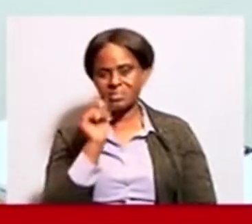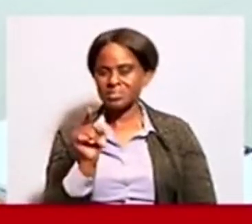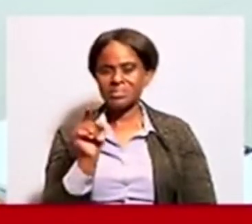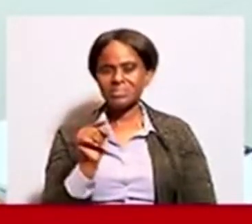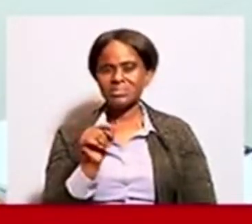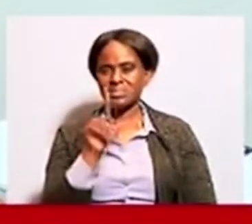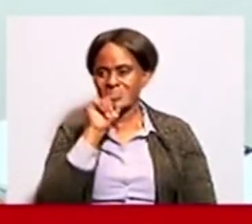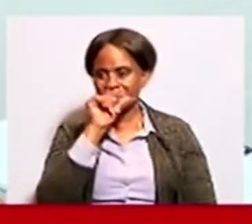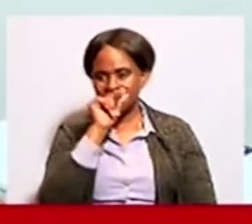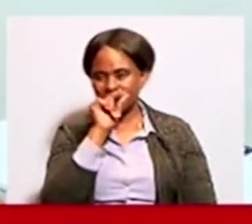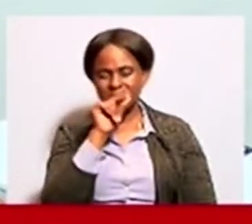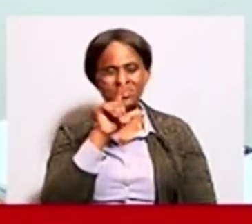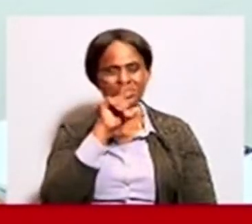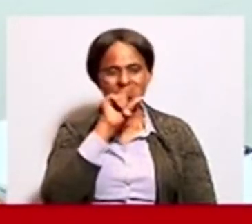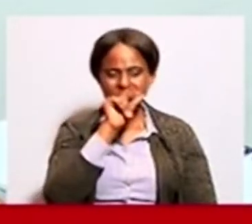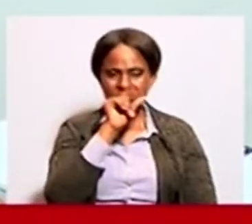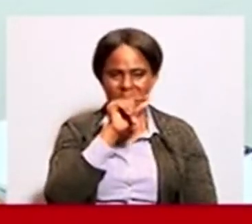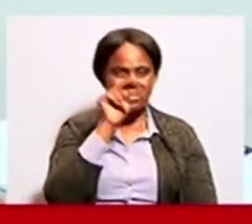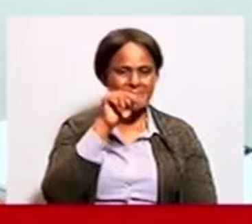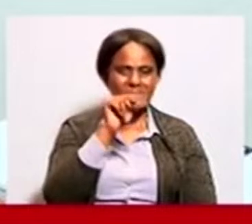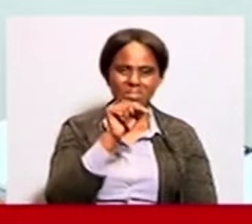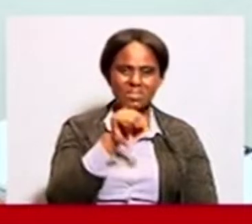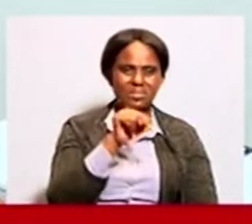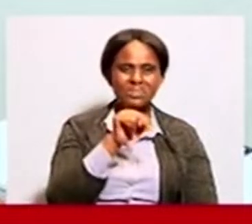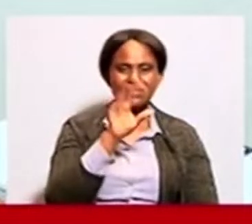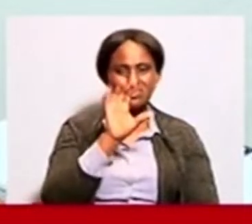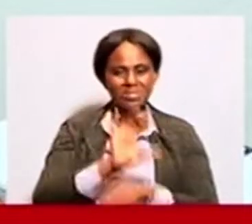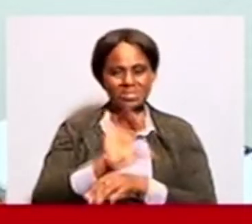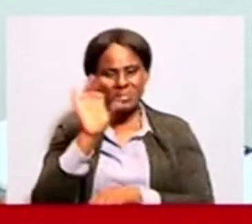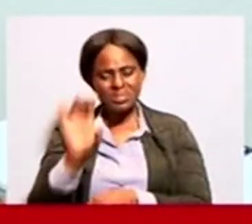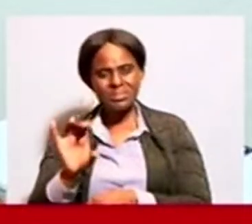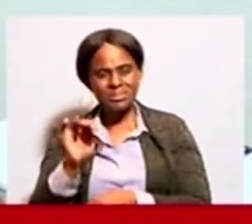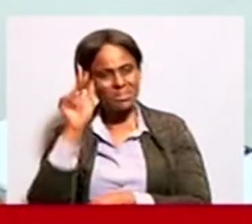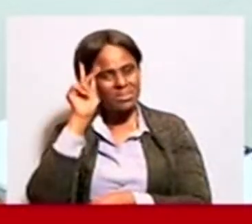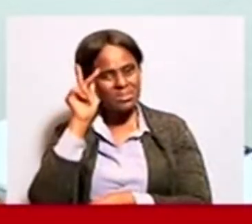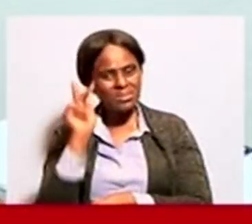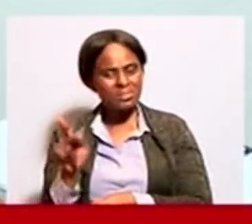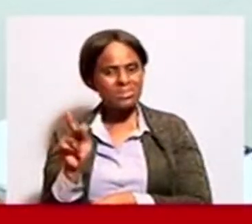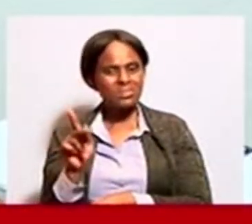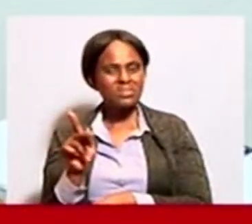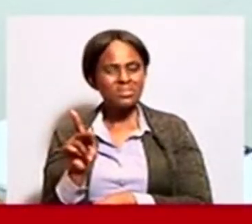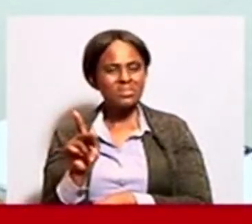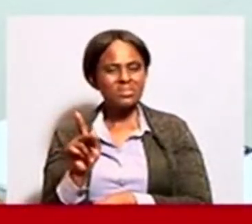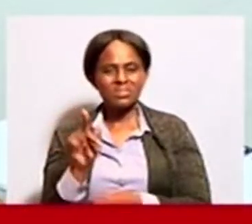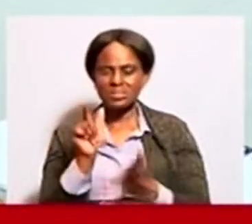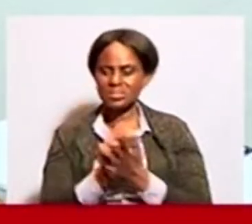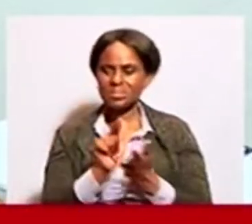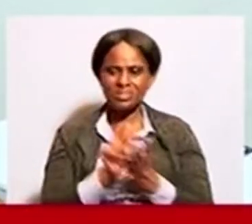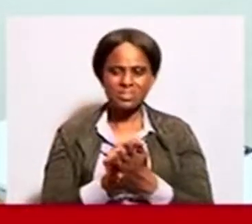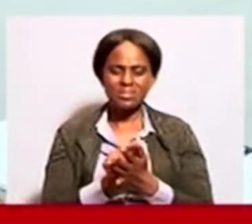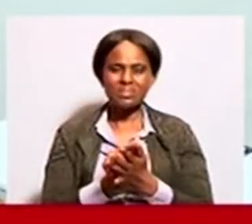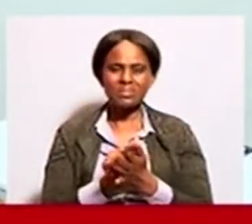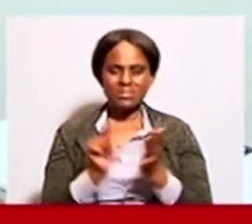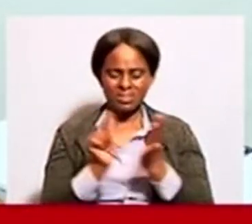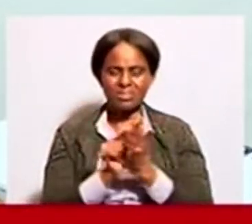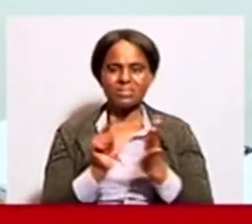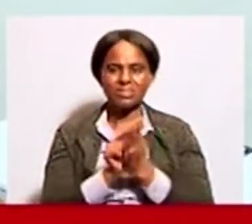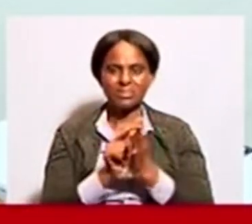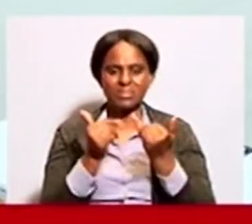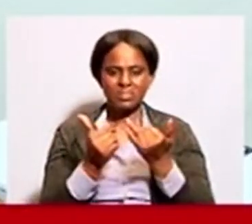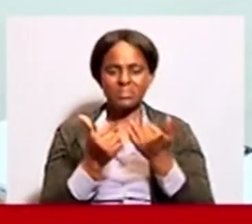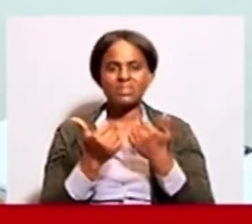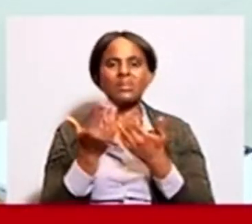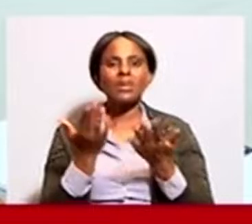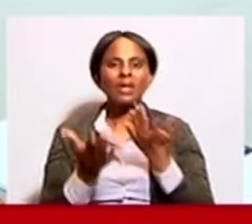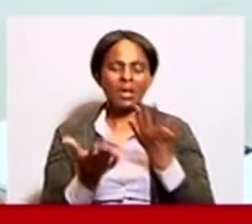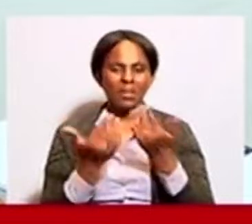the cities like Livingstone, Ndola, Chipata, Kitwe, you know, Lusaka. At least Lusaka,